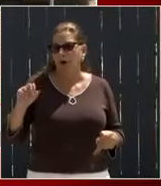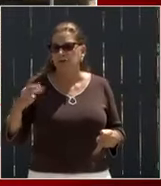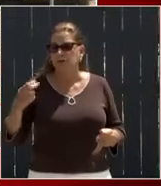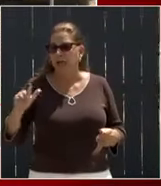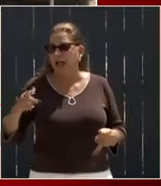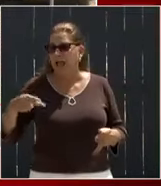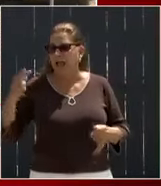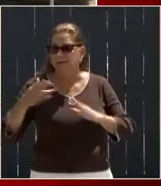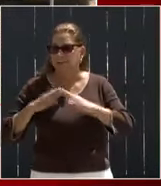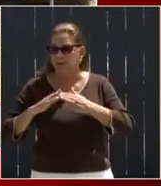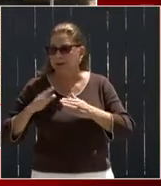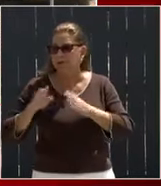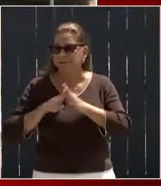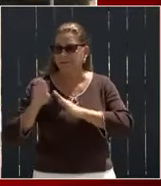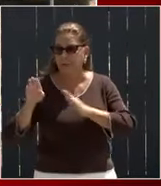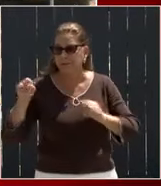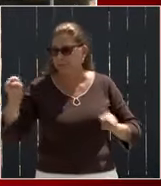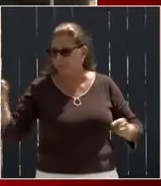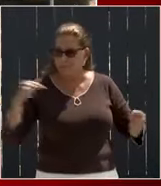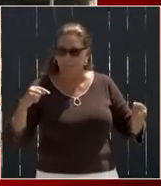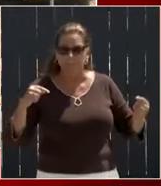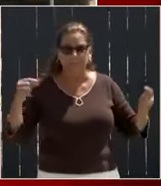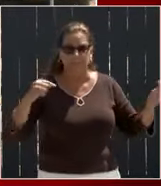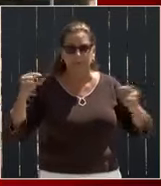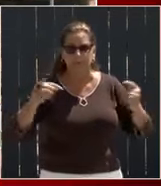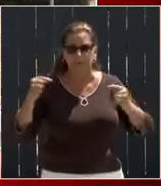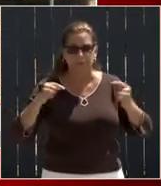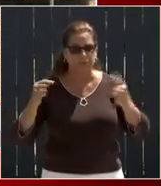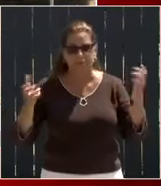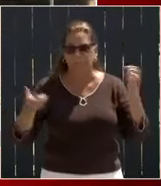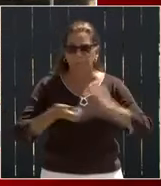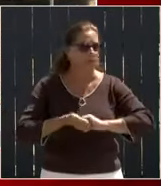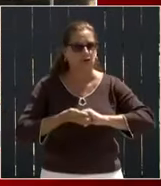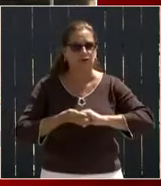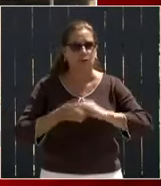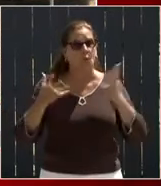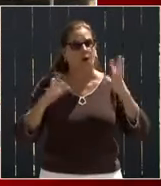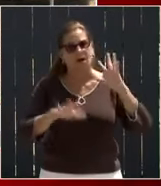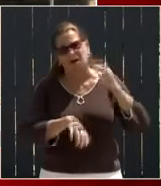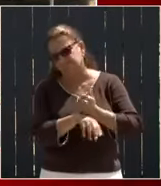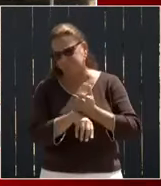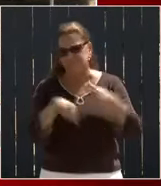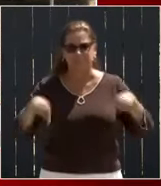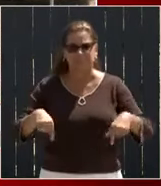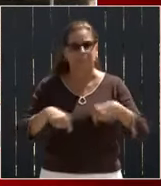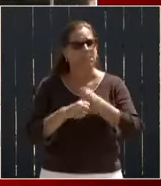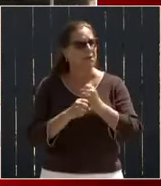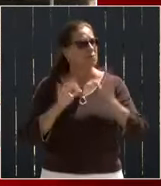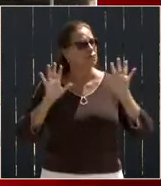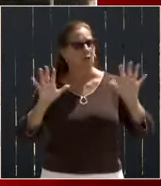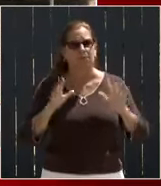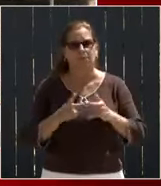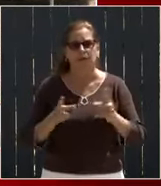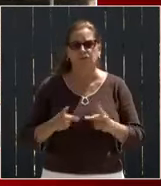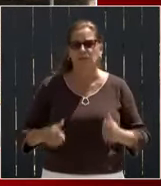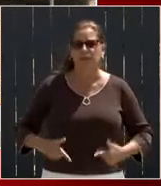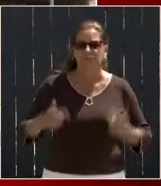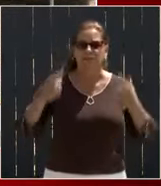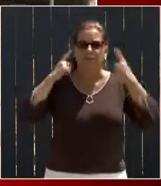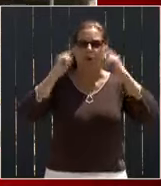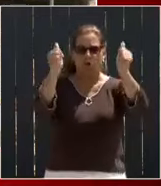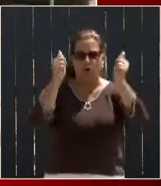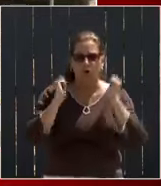Malone Development. We wanted to make Skyland a livable place for all residents. We all hoped and then knew that